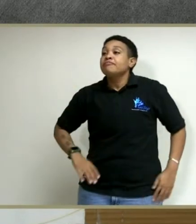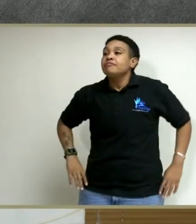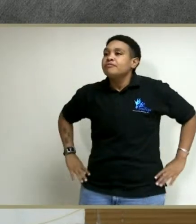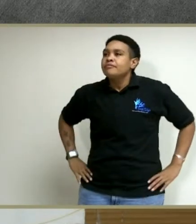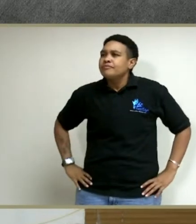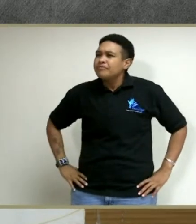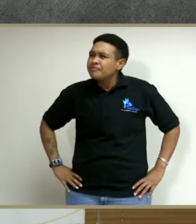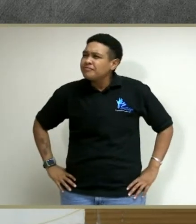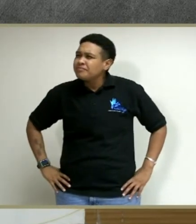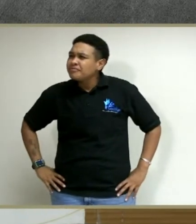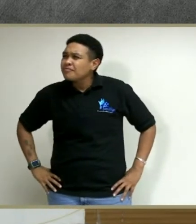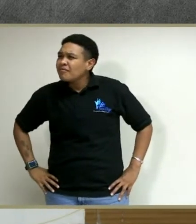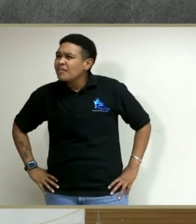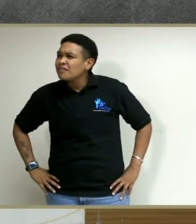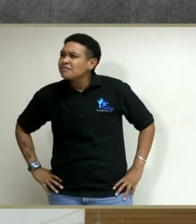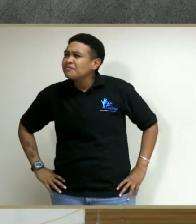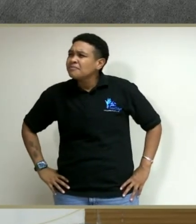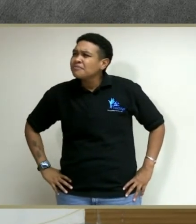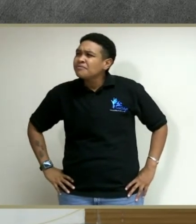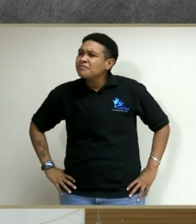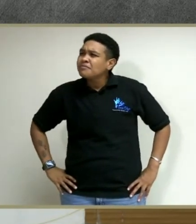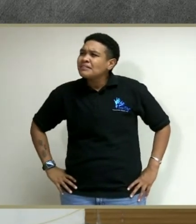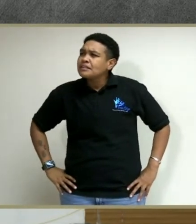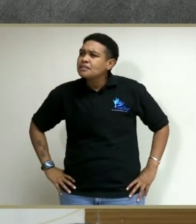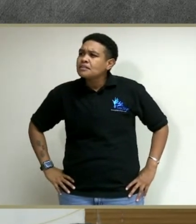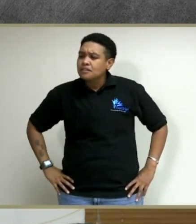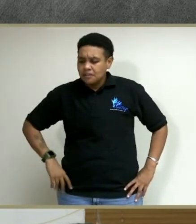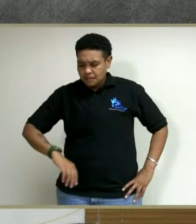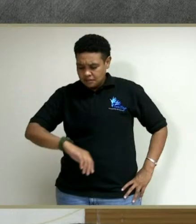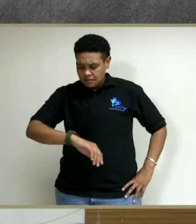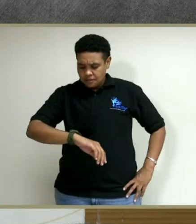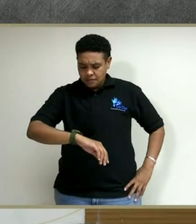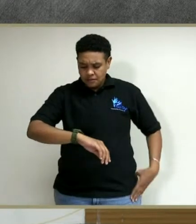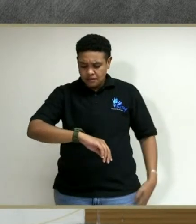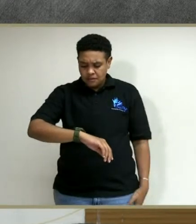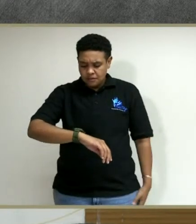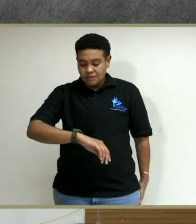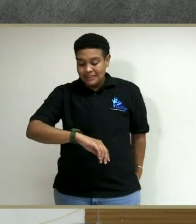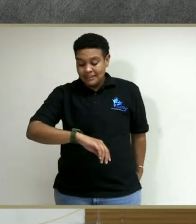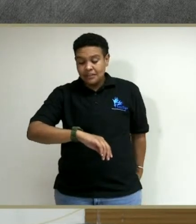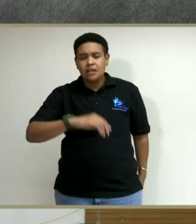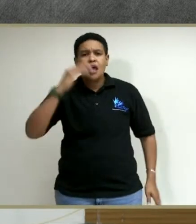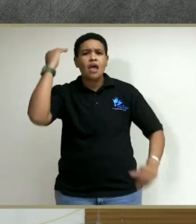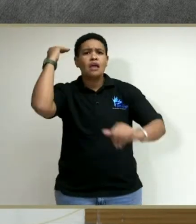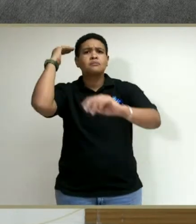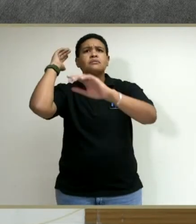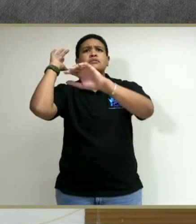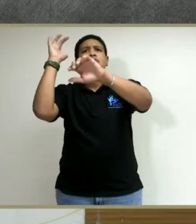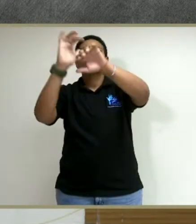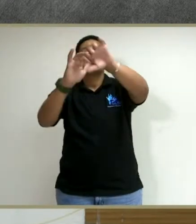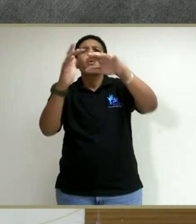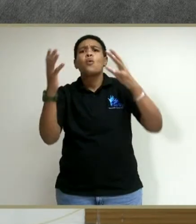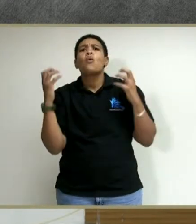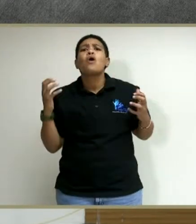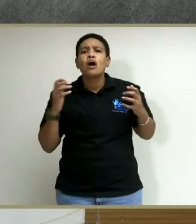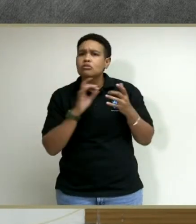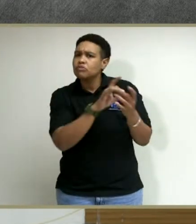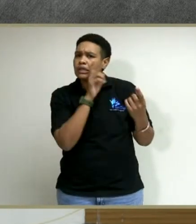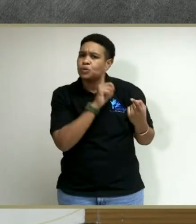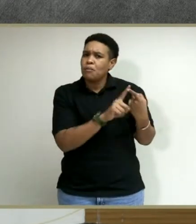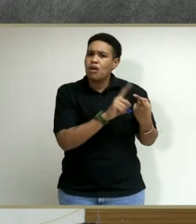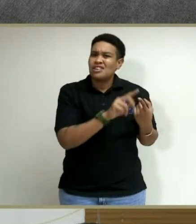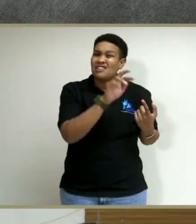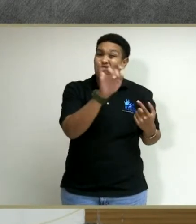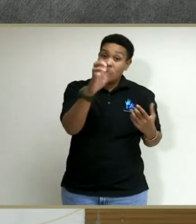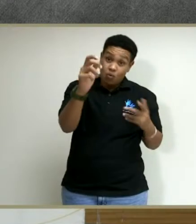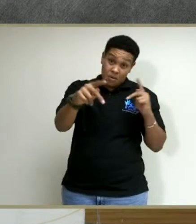In terms of, though, where do we want to go with the positivity rate? I want persons to recognize that even